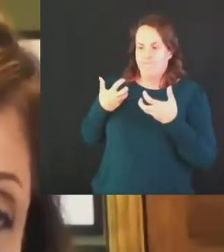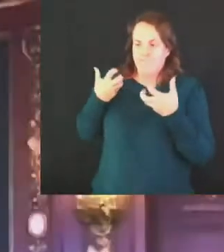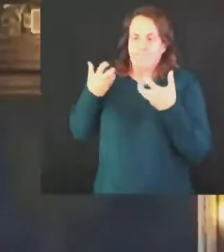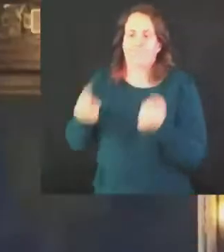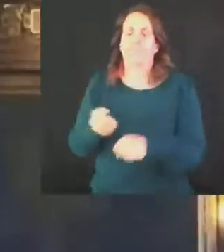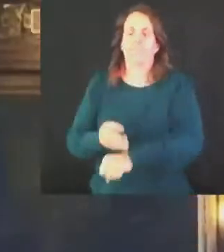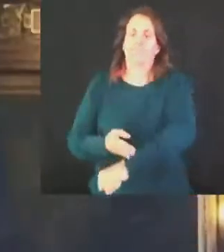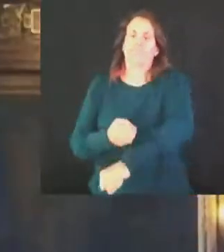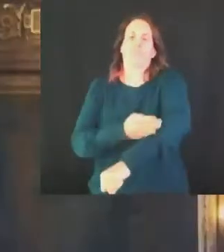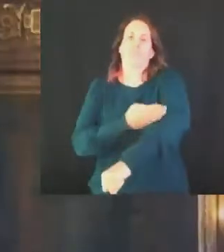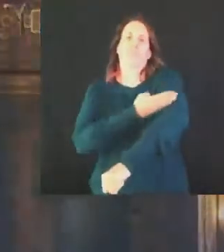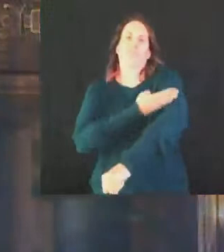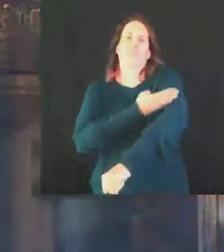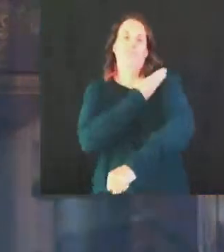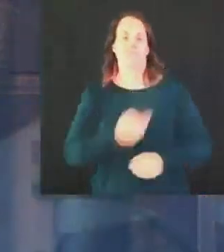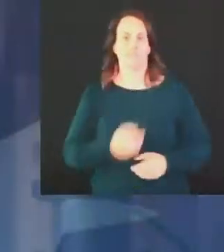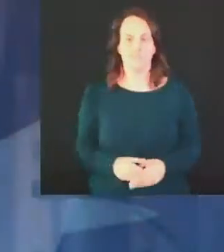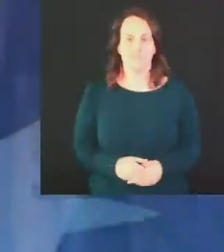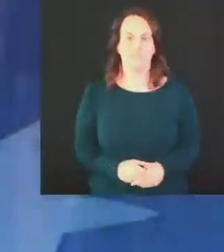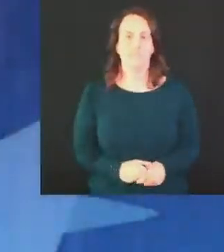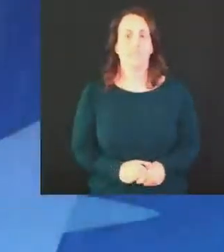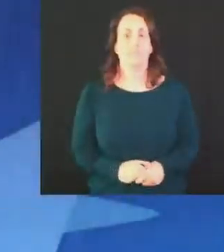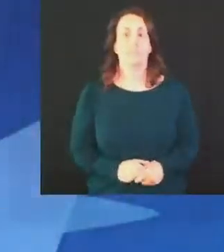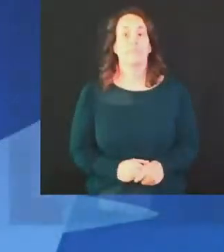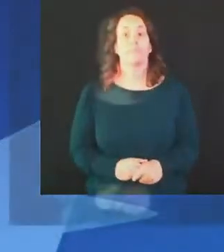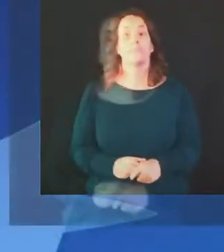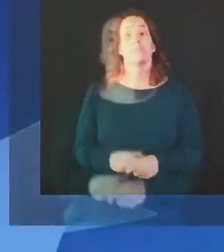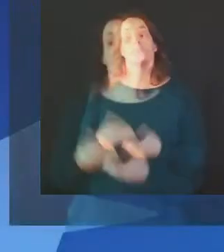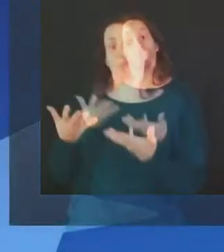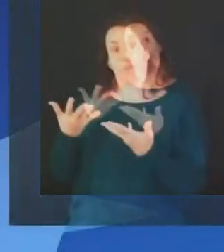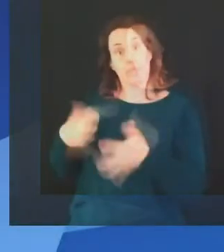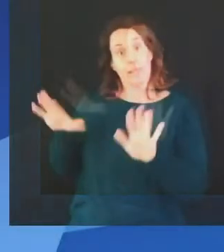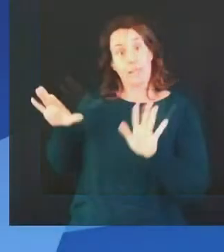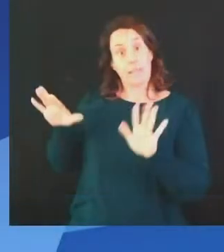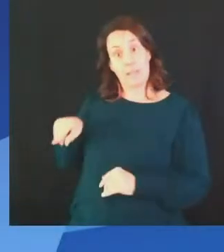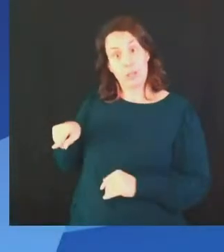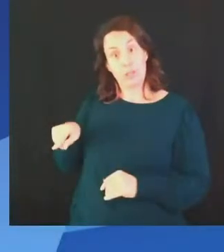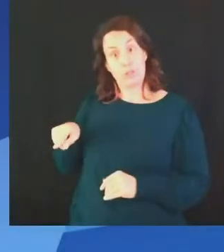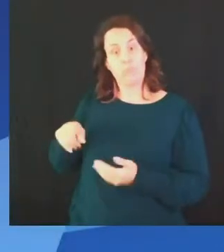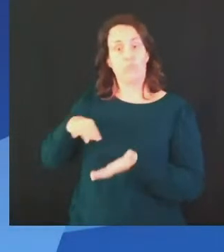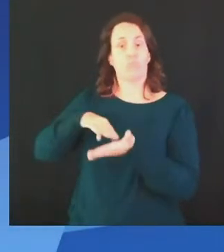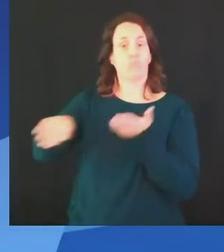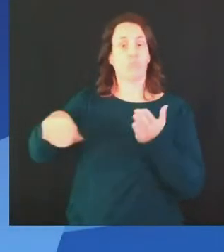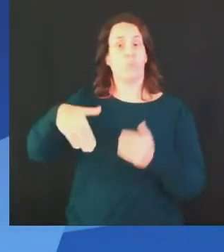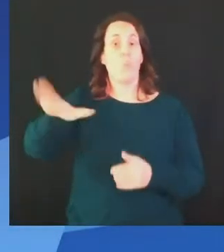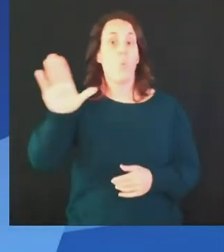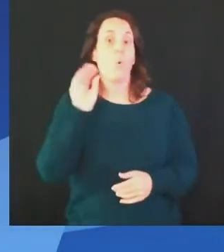Katie. Now to Mitchell Schmidt from the Wisconsin State Journal. Mitchell.